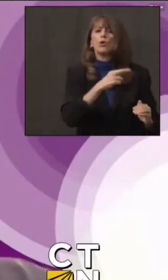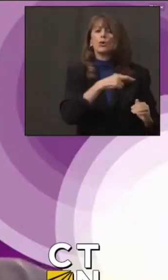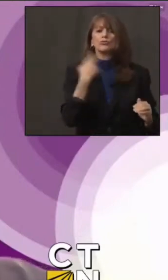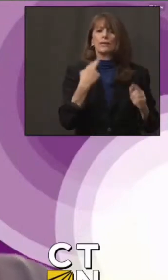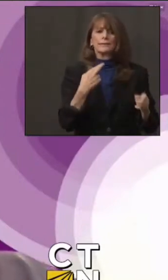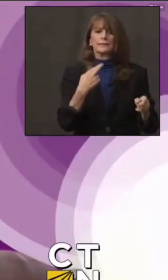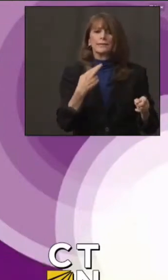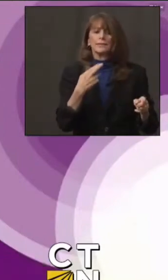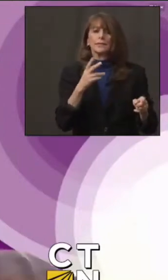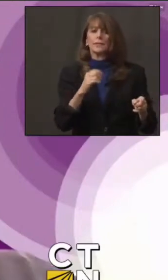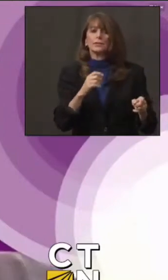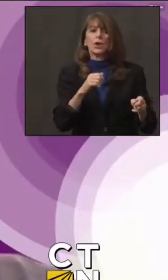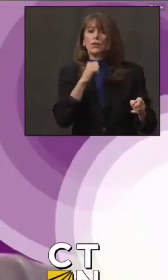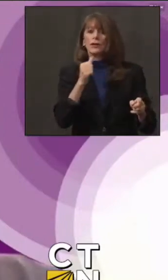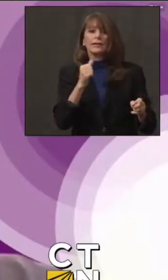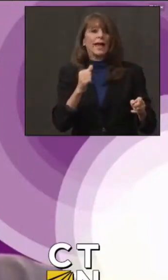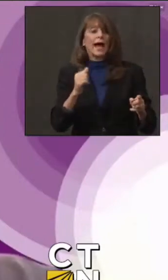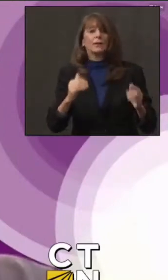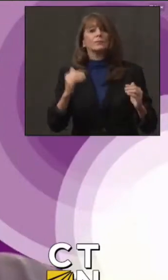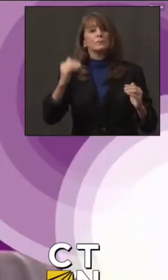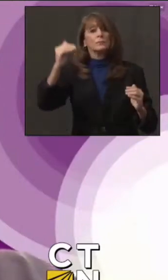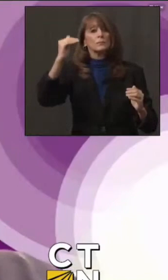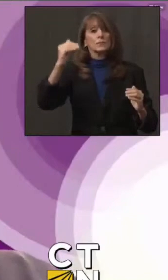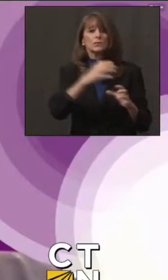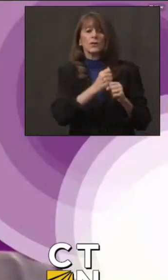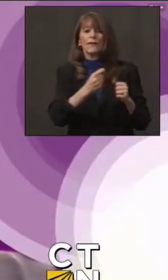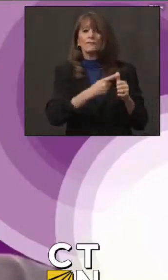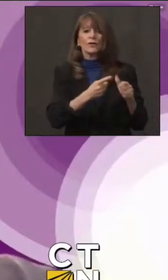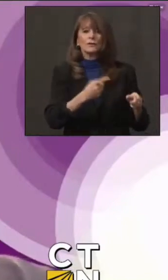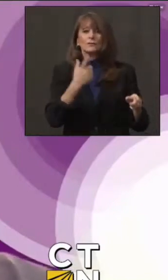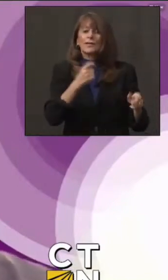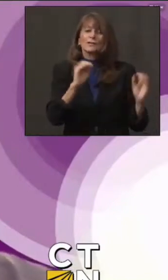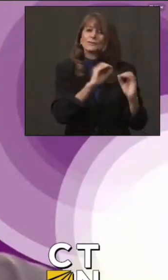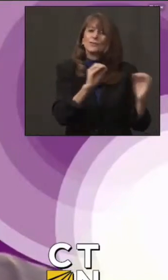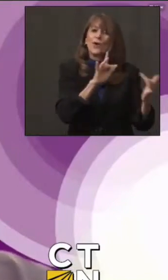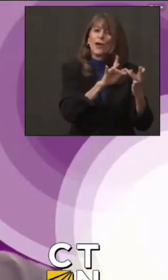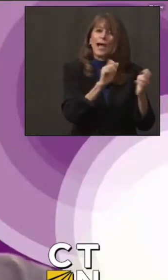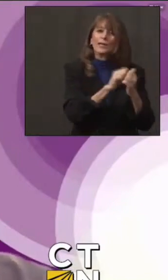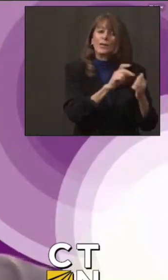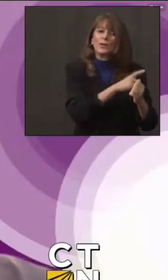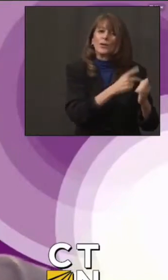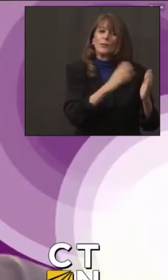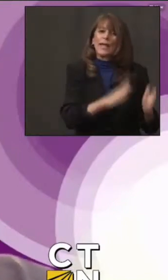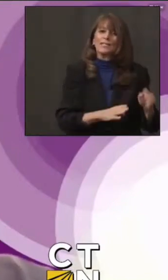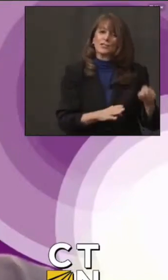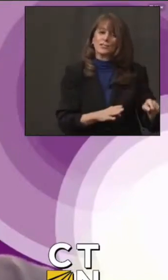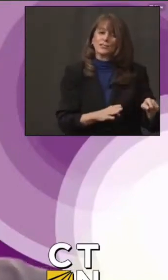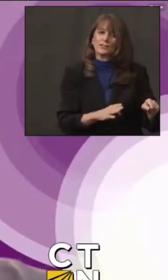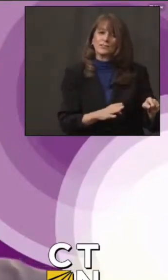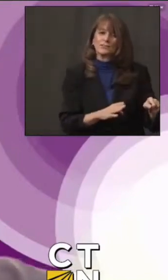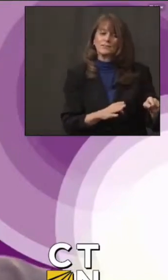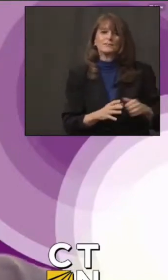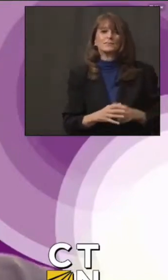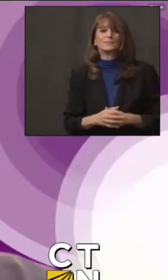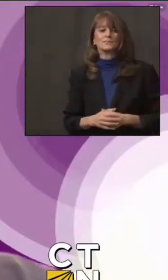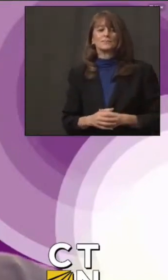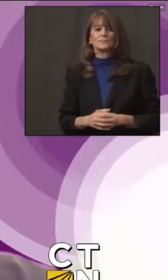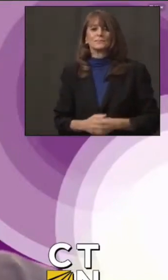be higher on the list as related because of the risk stratification as relates to the administration of the vaccine.